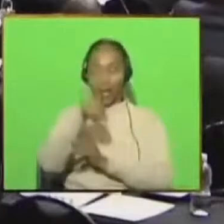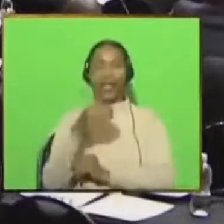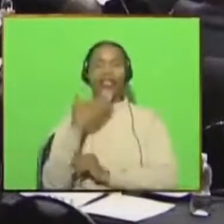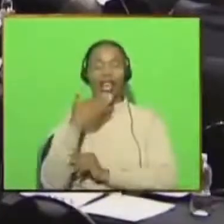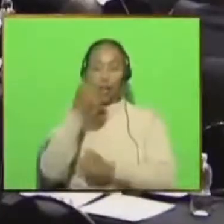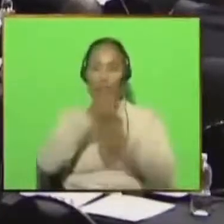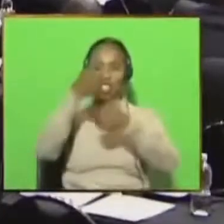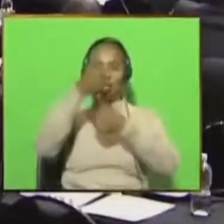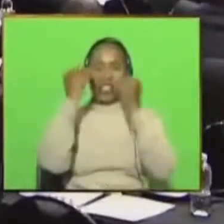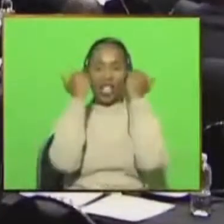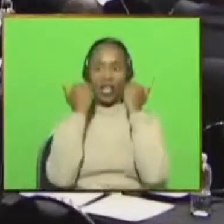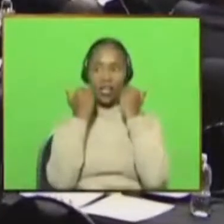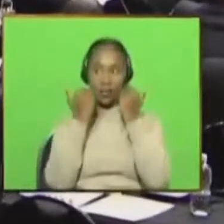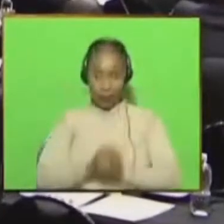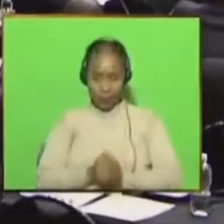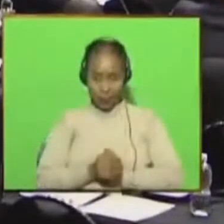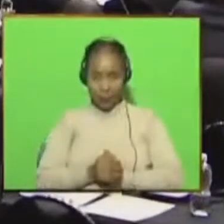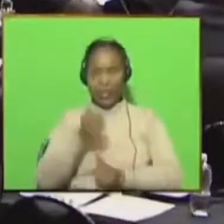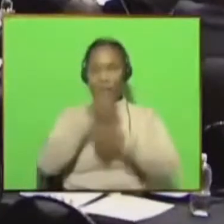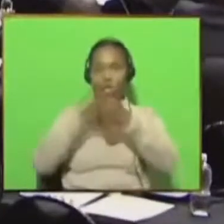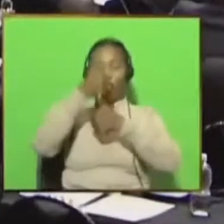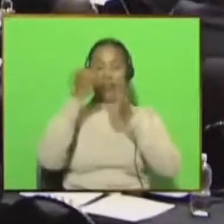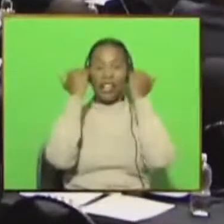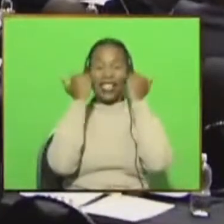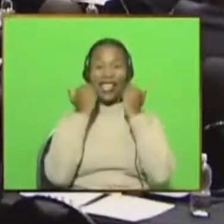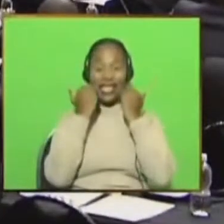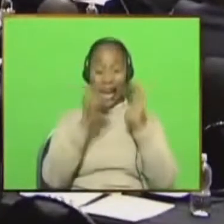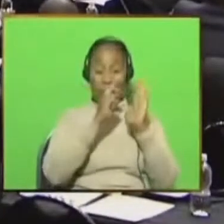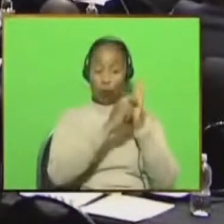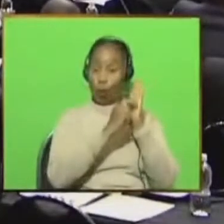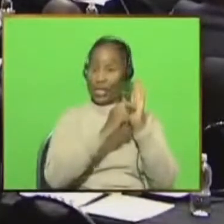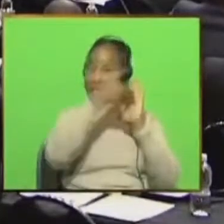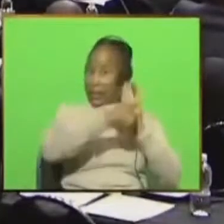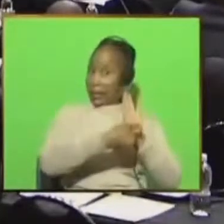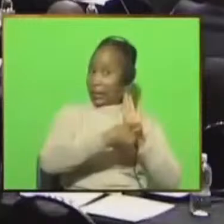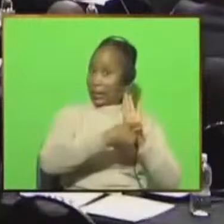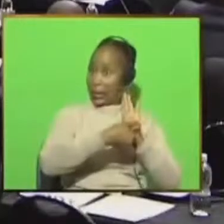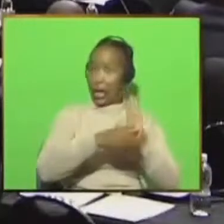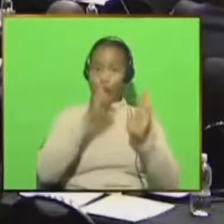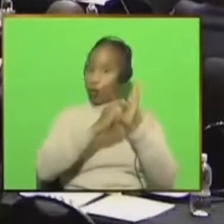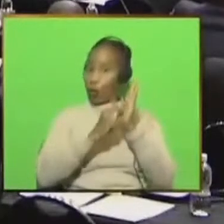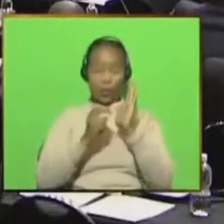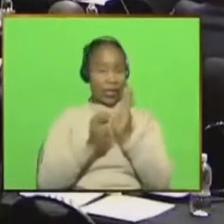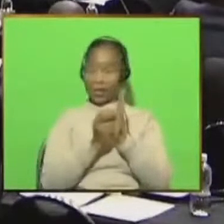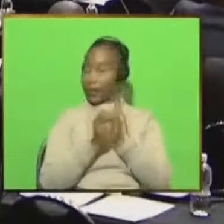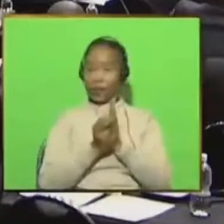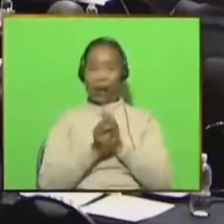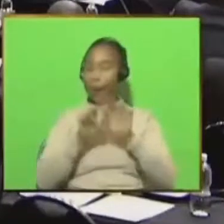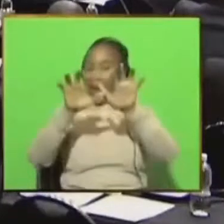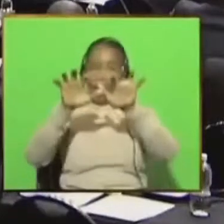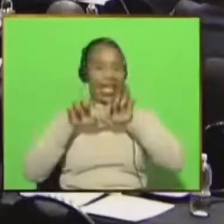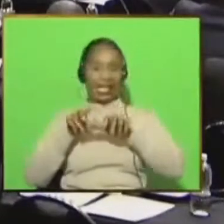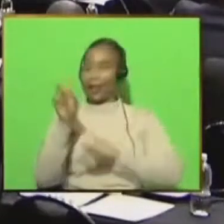Justice. Chief Justice, these rules are not the rules of Parliament, number 1.